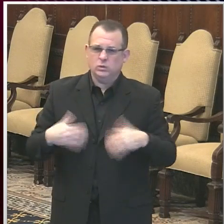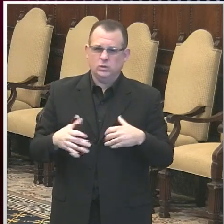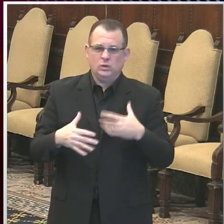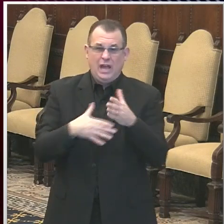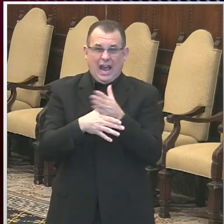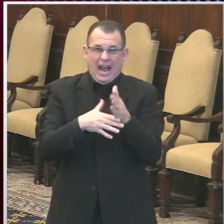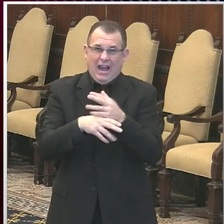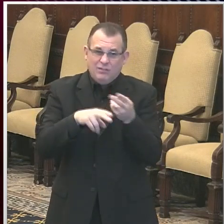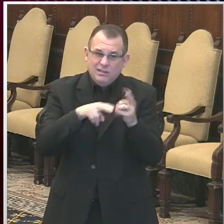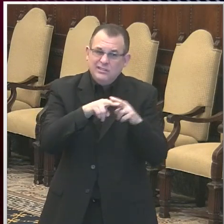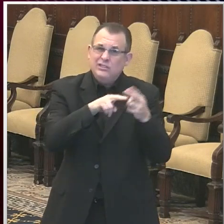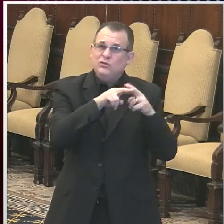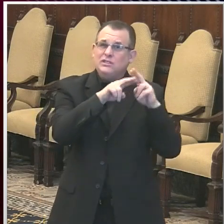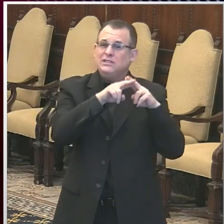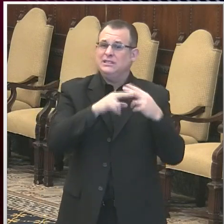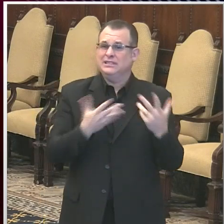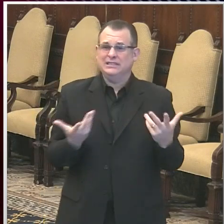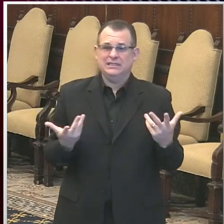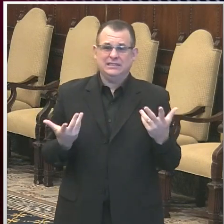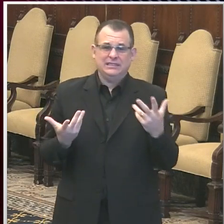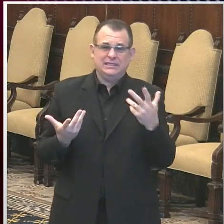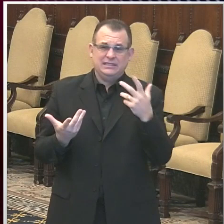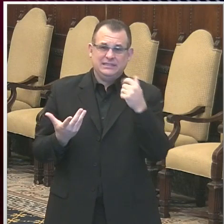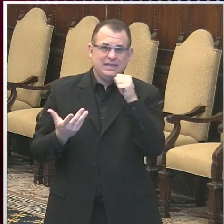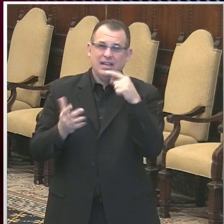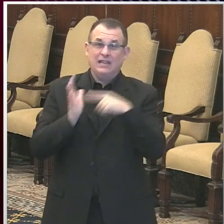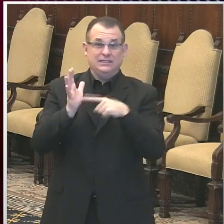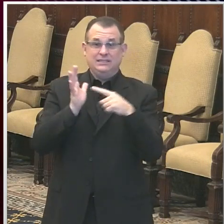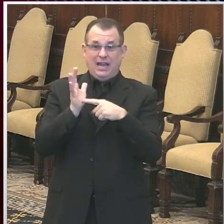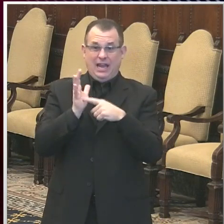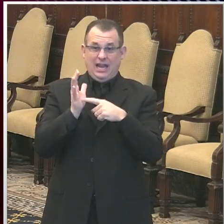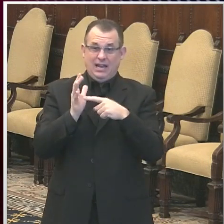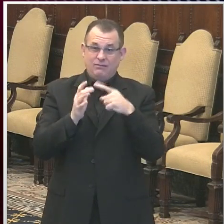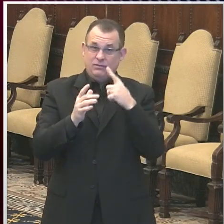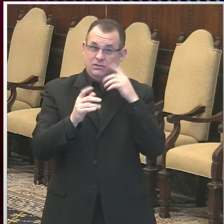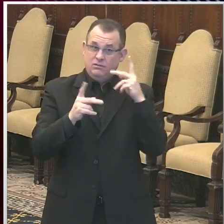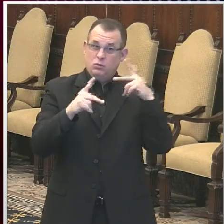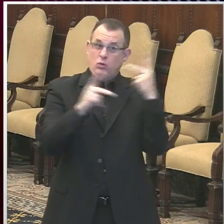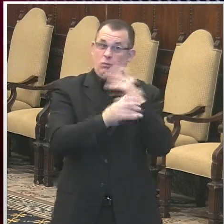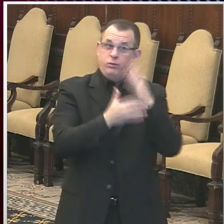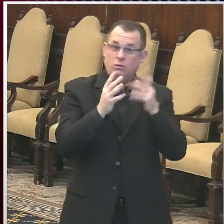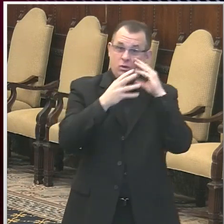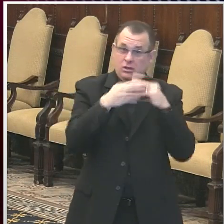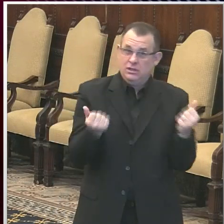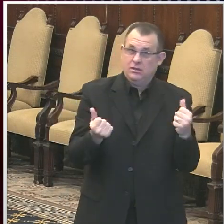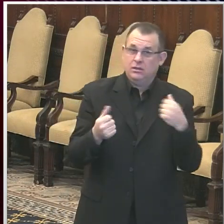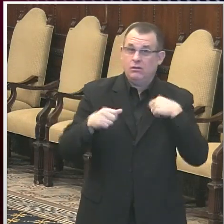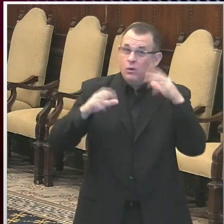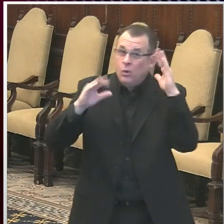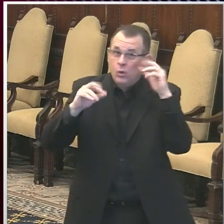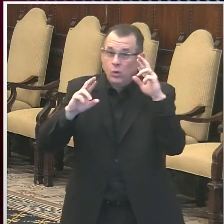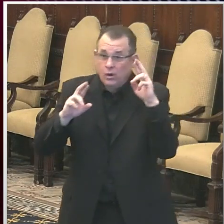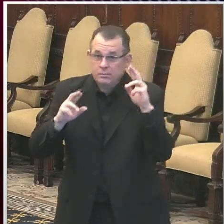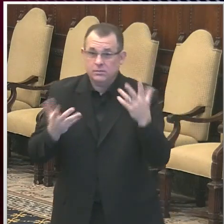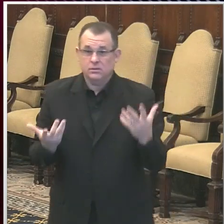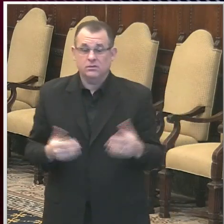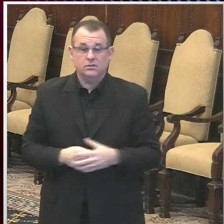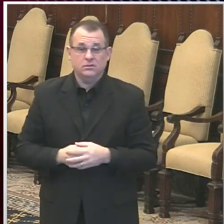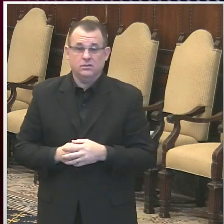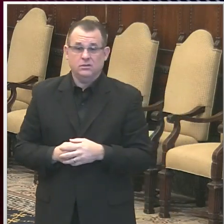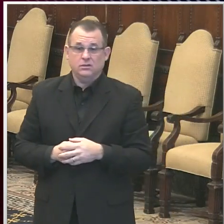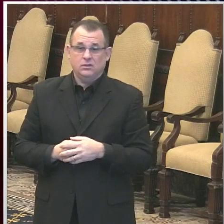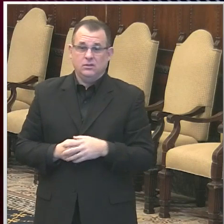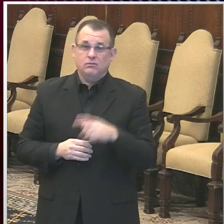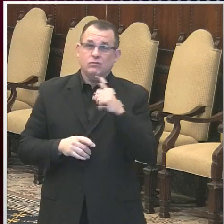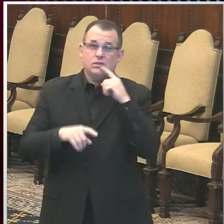increasing is a sign that we may be getting past the worst of this epidemic. If you want a better sense of trends, there's also a graph on our website that shows deaths